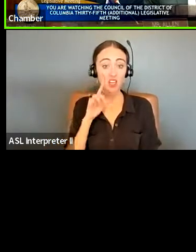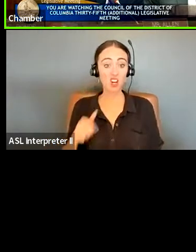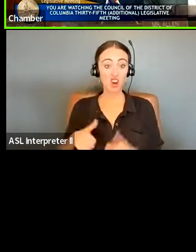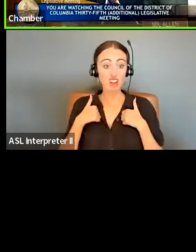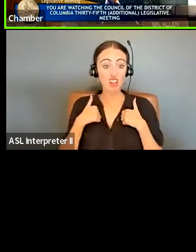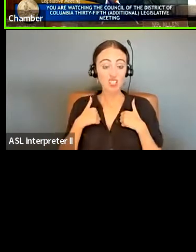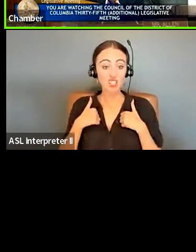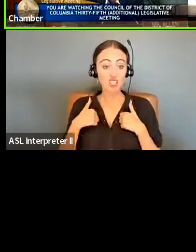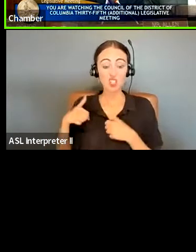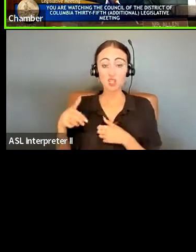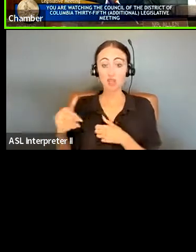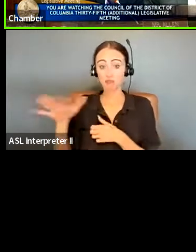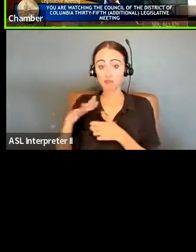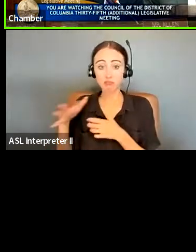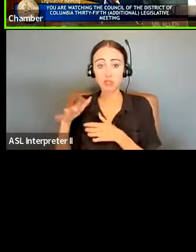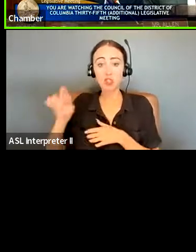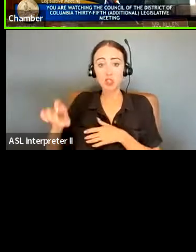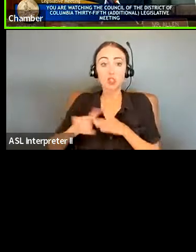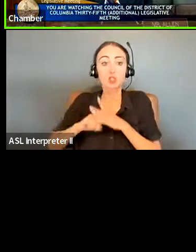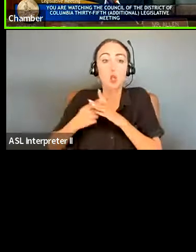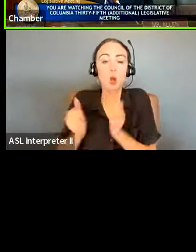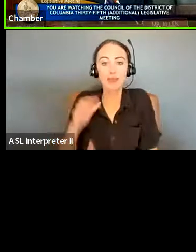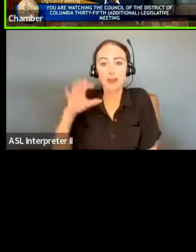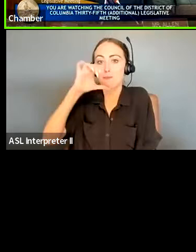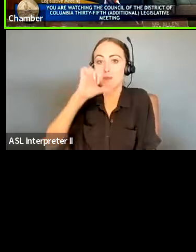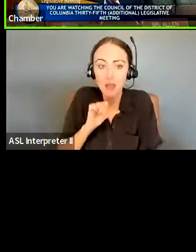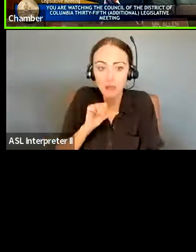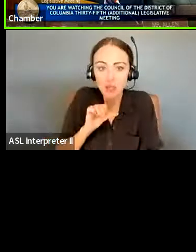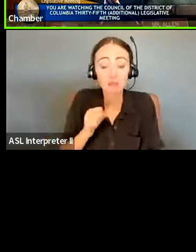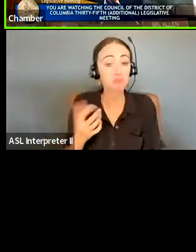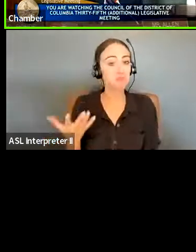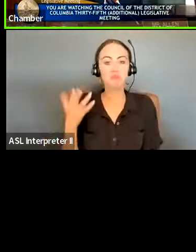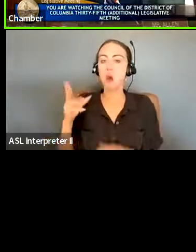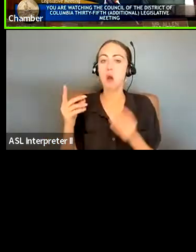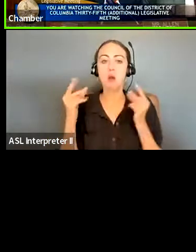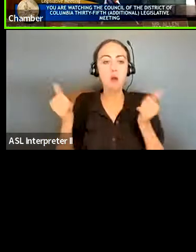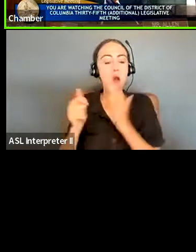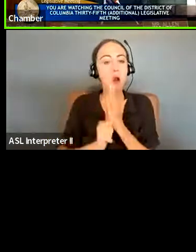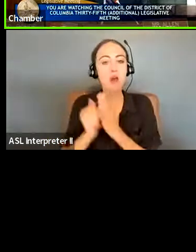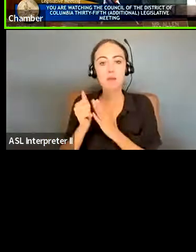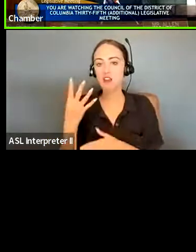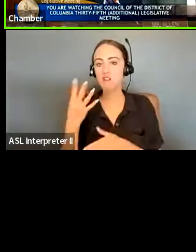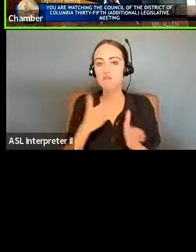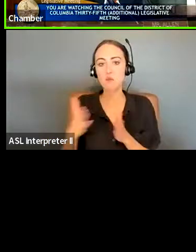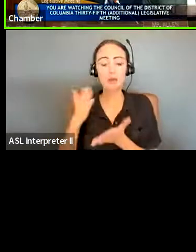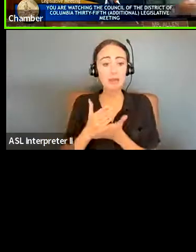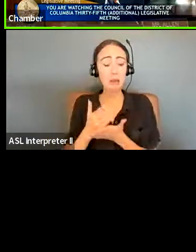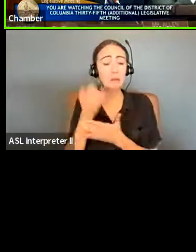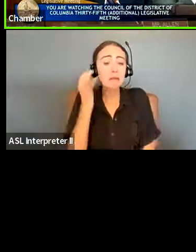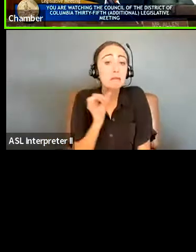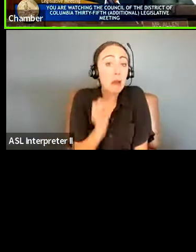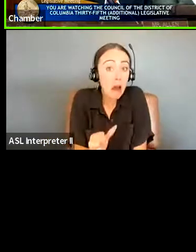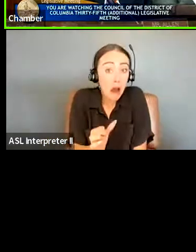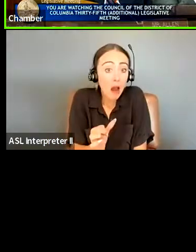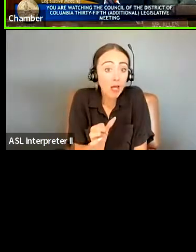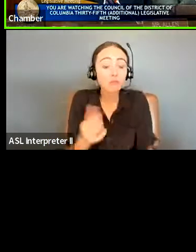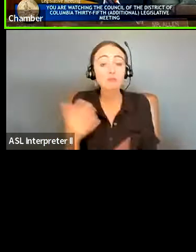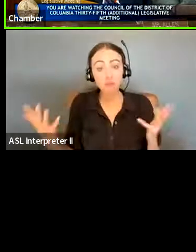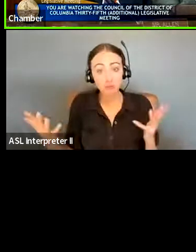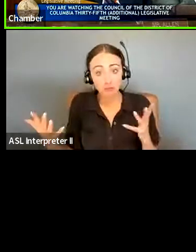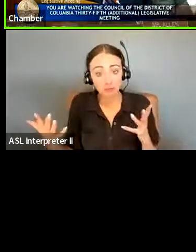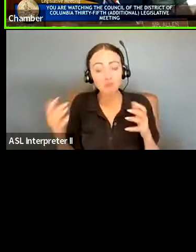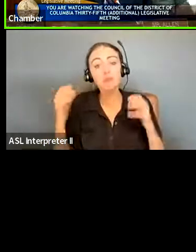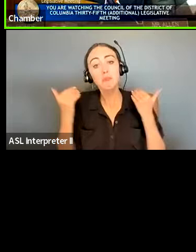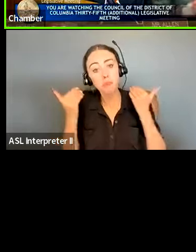every intersection should start with a presumption that it is a four-way stop. And if there's a reason why it shouldn't be, then maybe you can